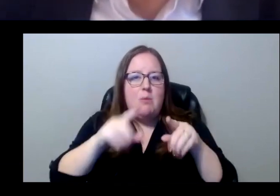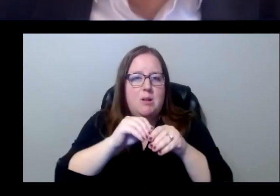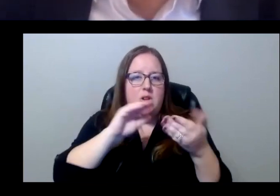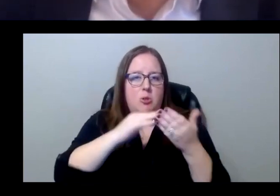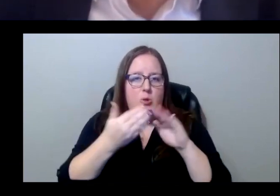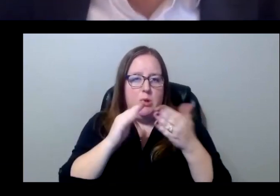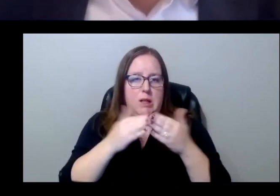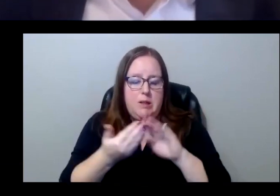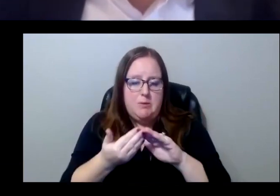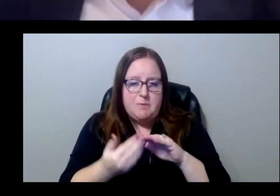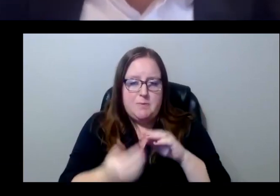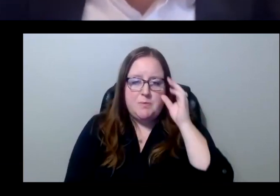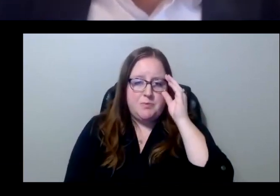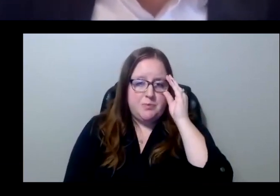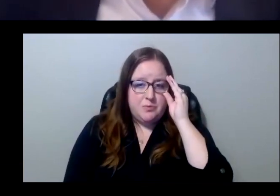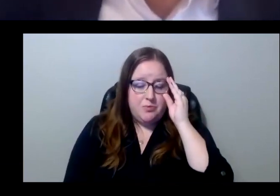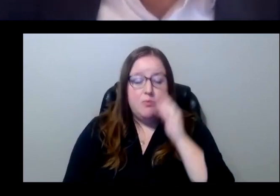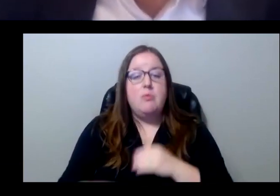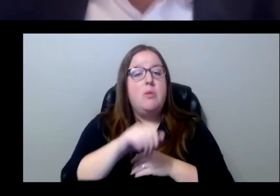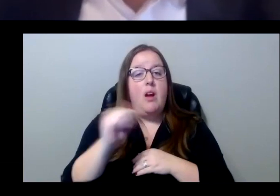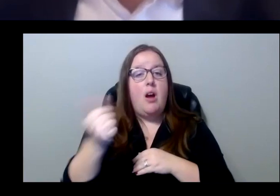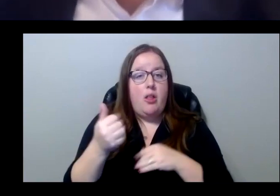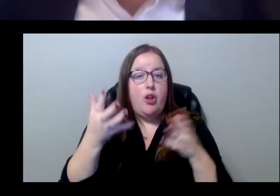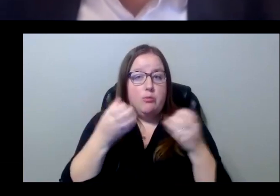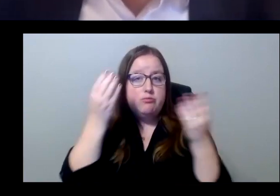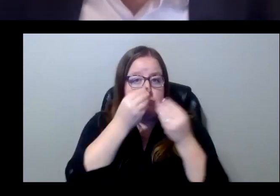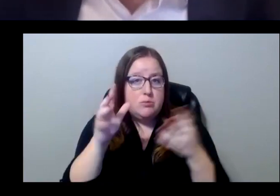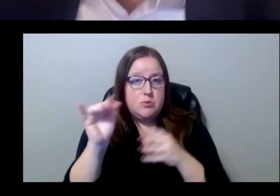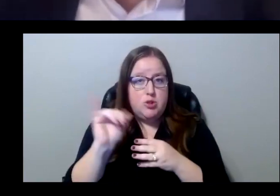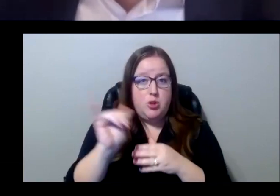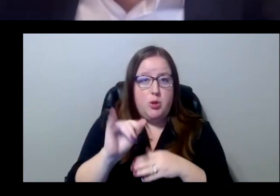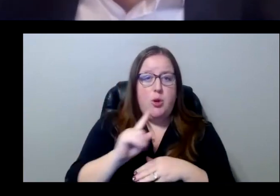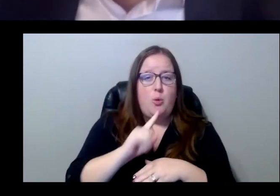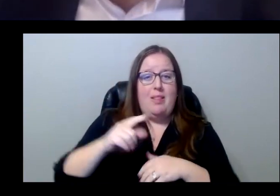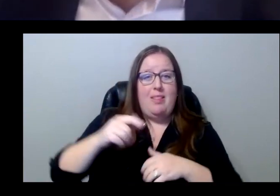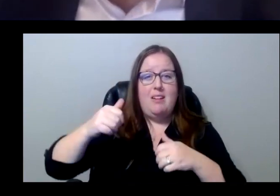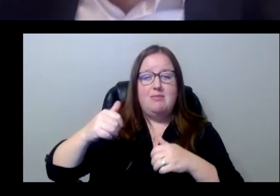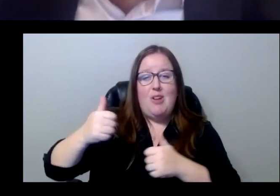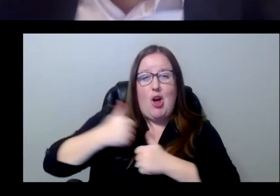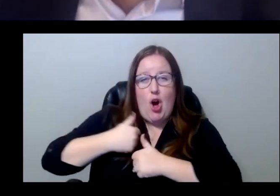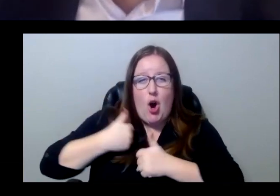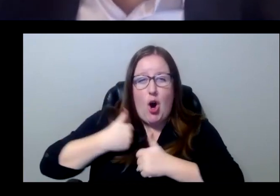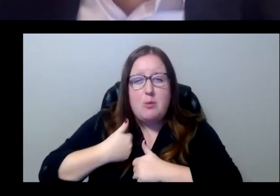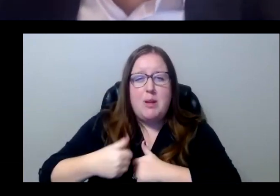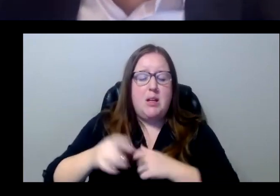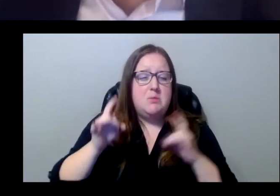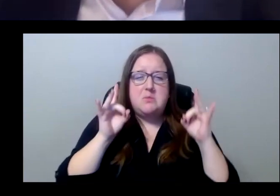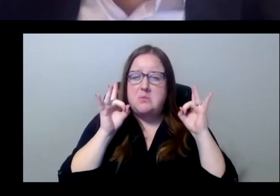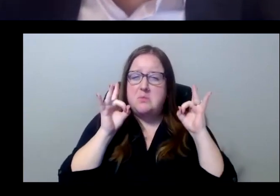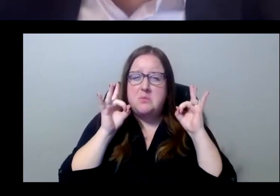kept. I'll get to the other building in just a minute and describe that. But Omarska